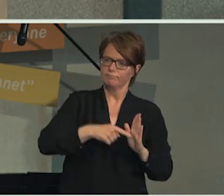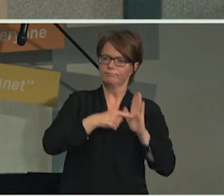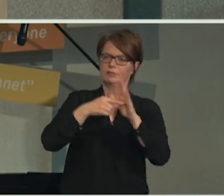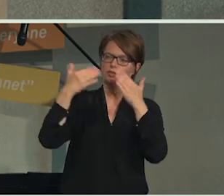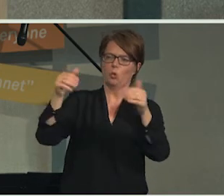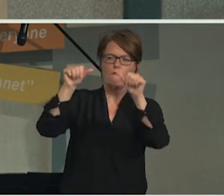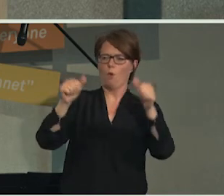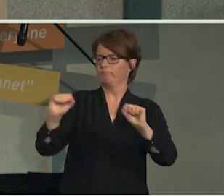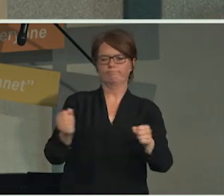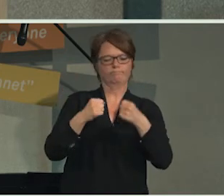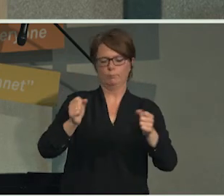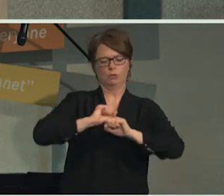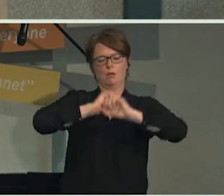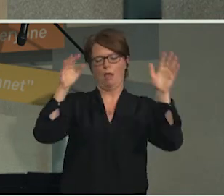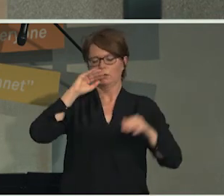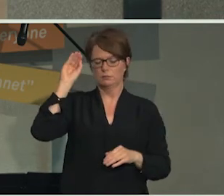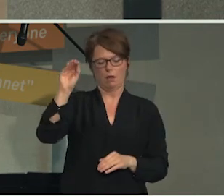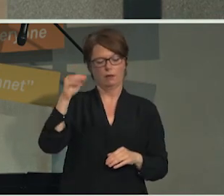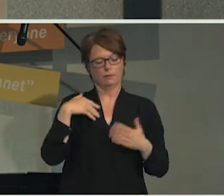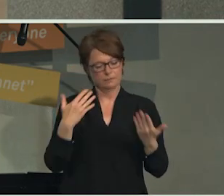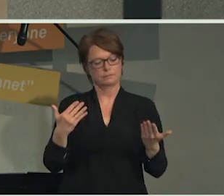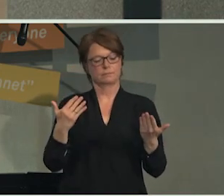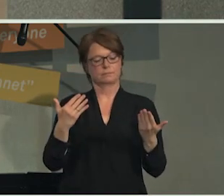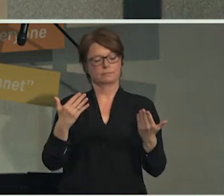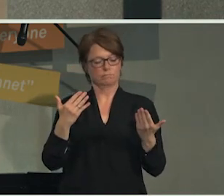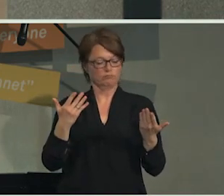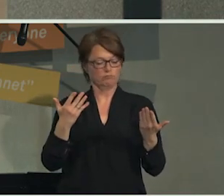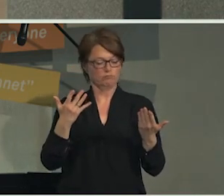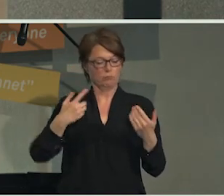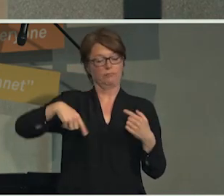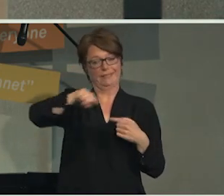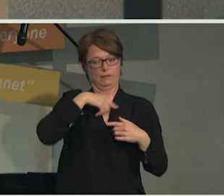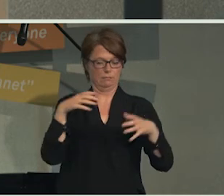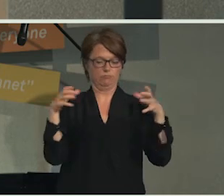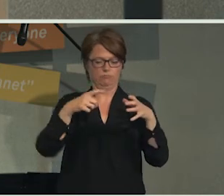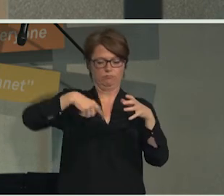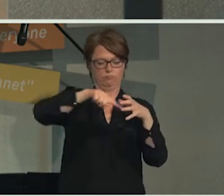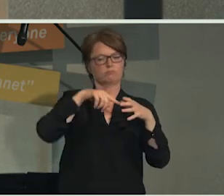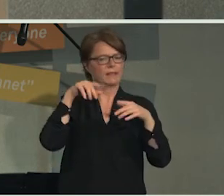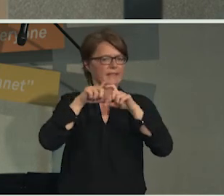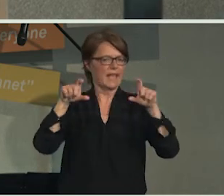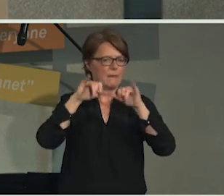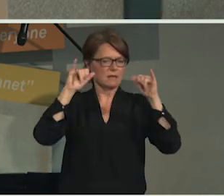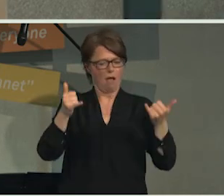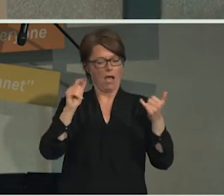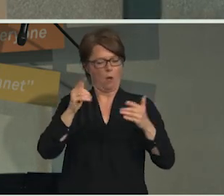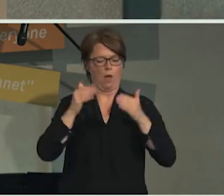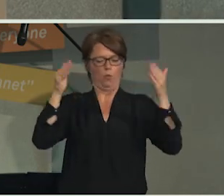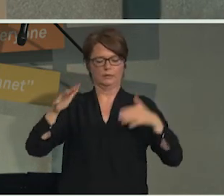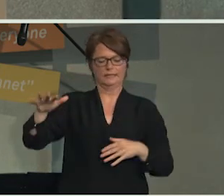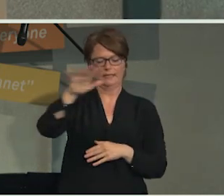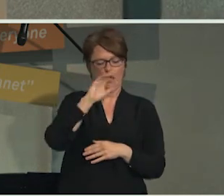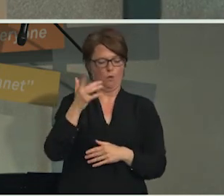in these days, it's almost inevitable to understand that our political challenges to strive for a